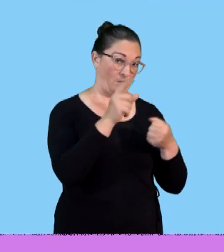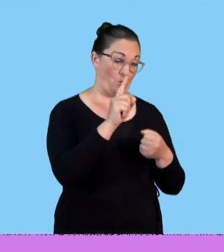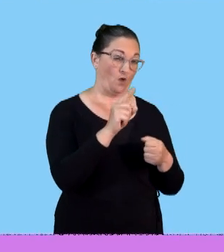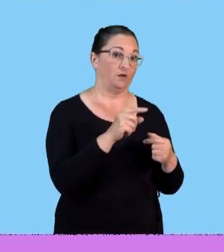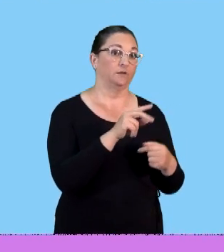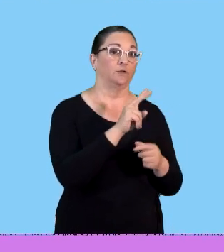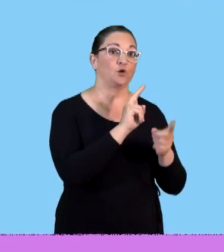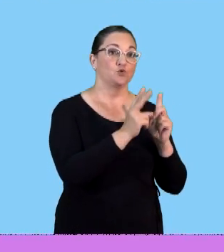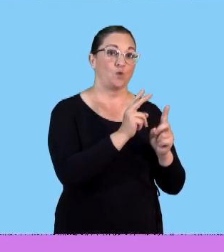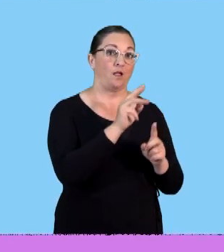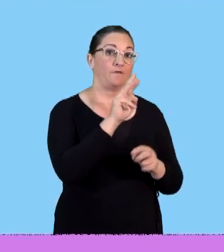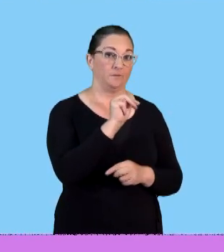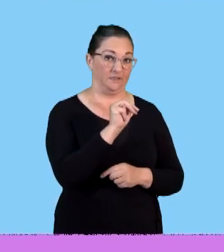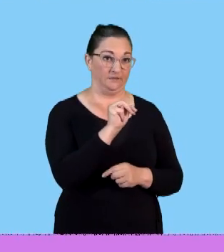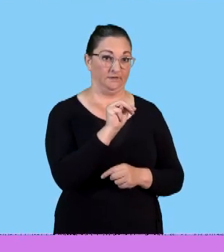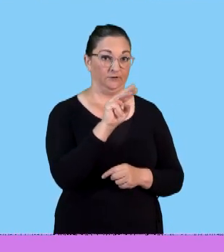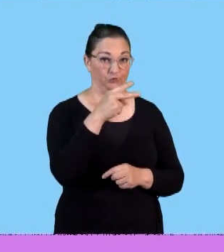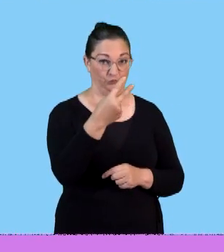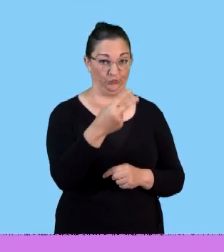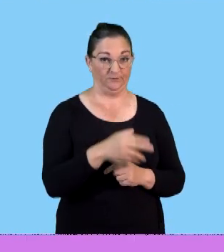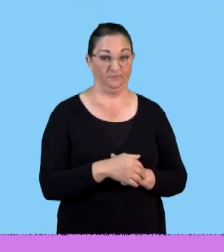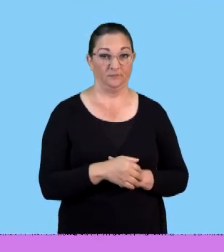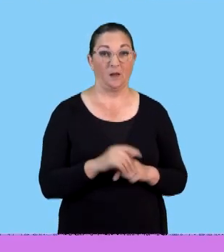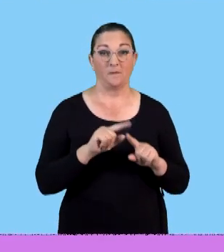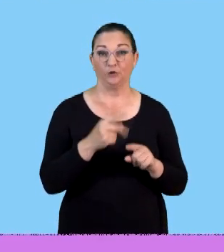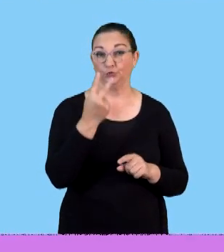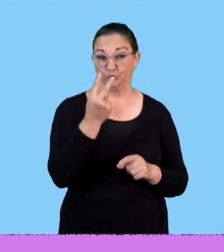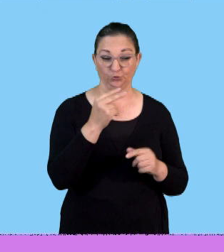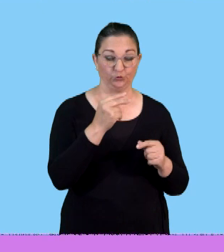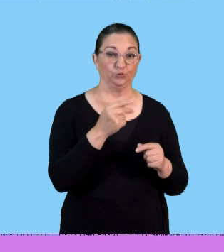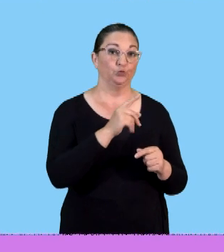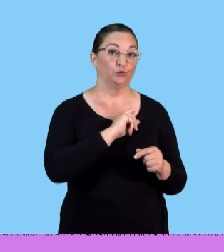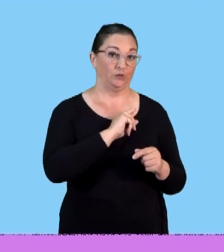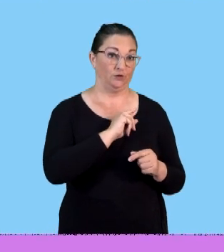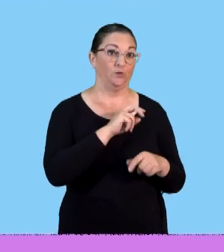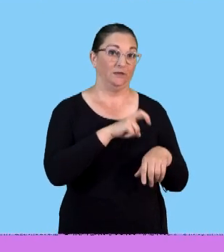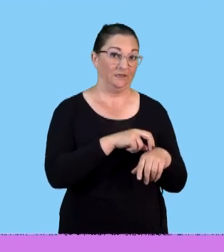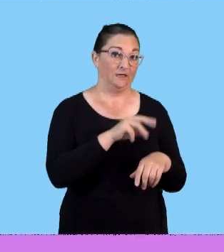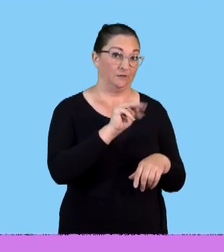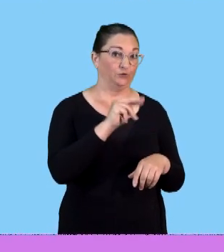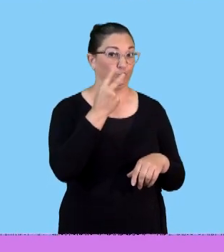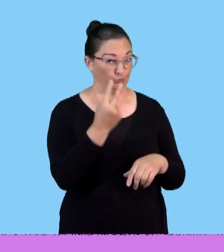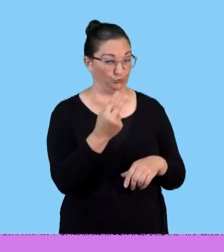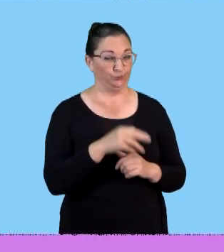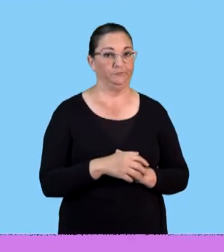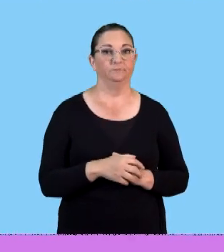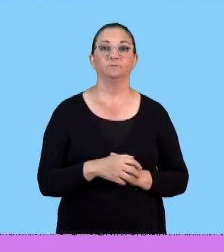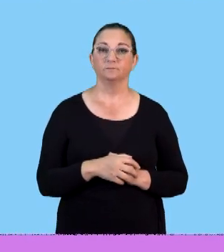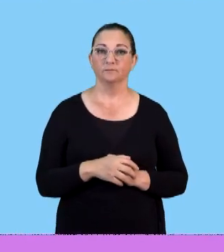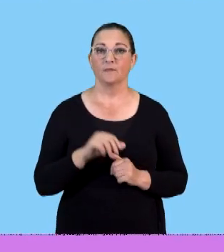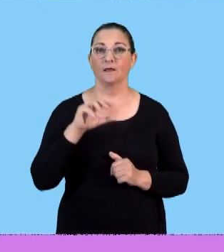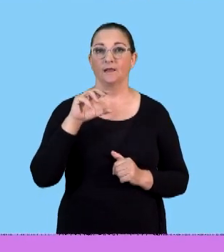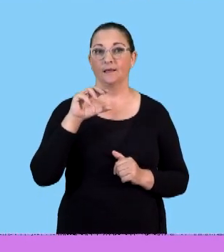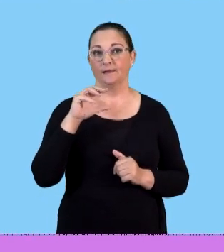an area of 12 meters squared. Remember 2-dimensional, so make sure we indicate the correct unit. Guys, are we